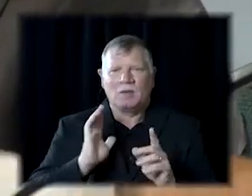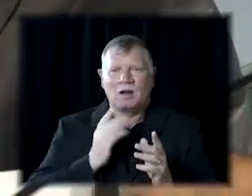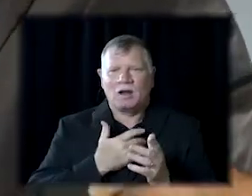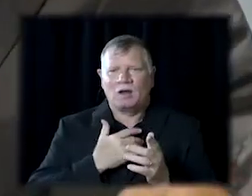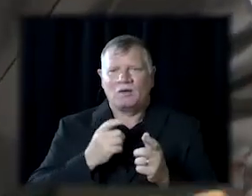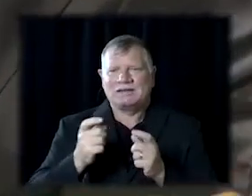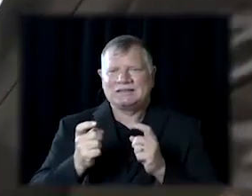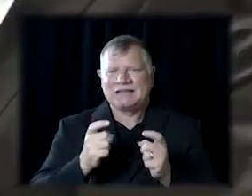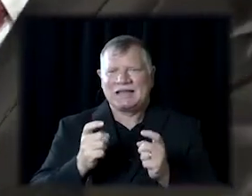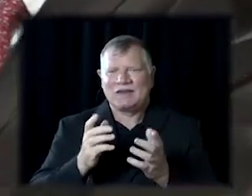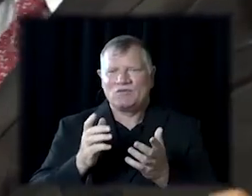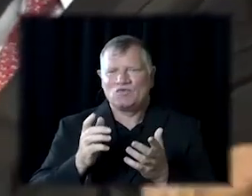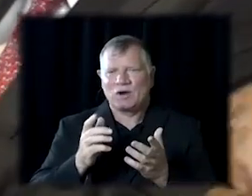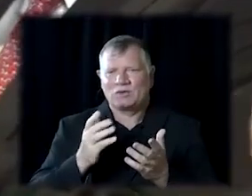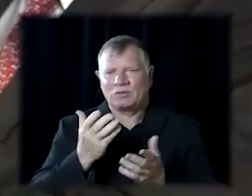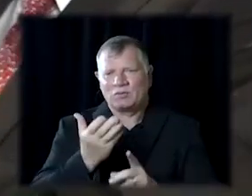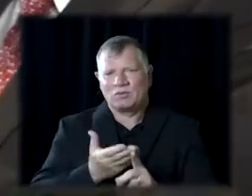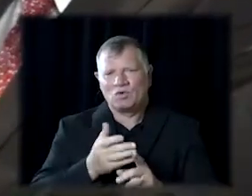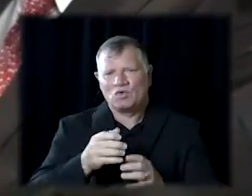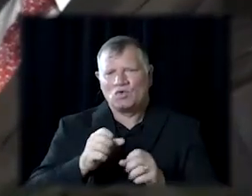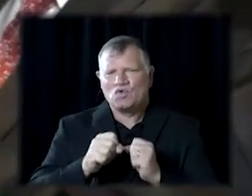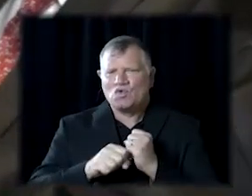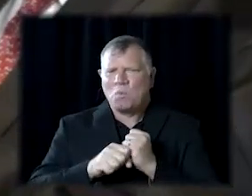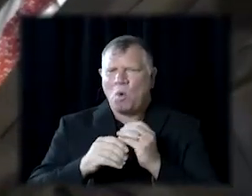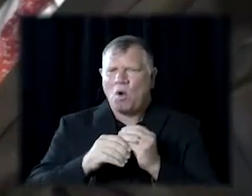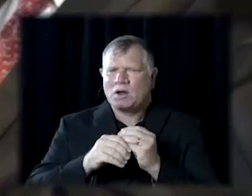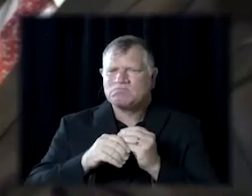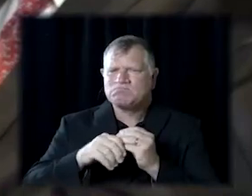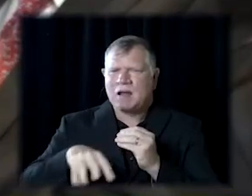executive director to expand perhaps on,